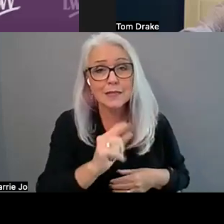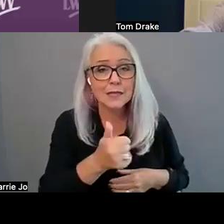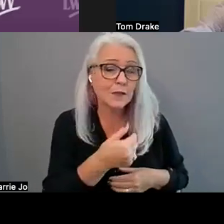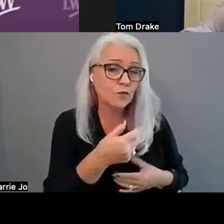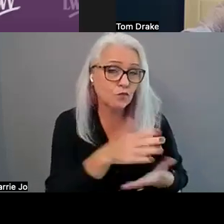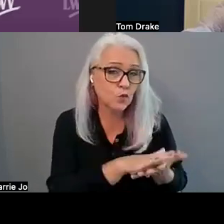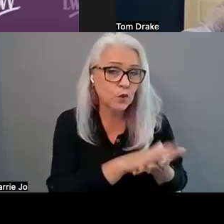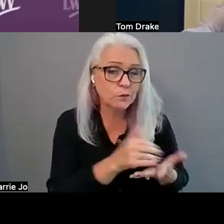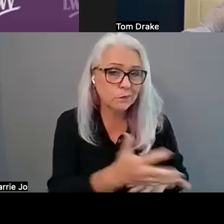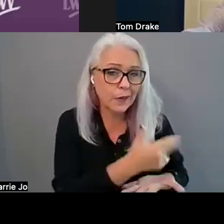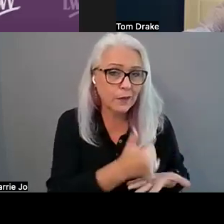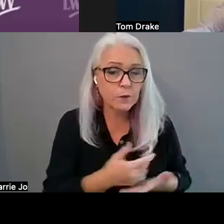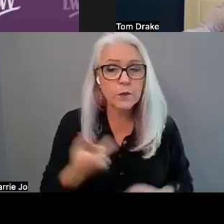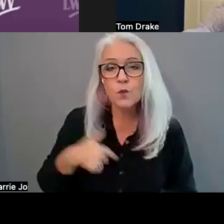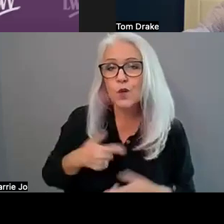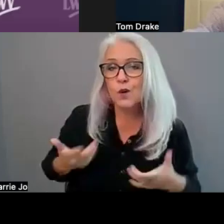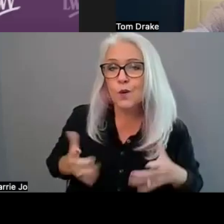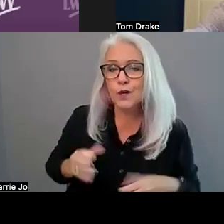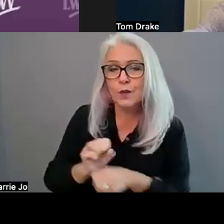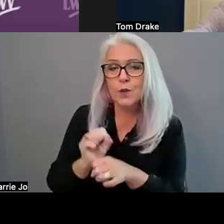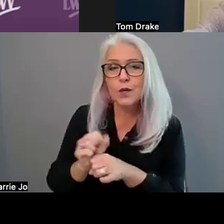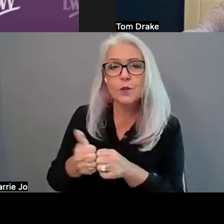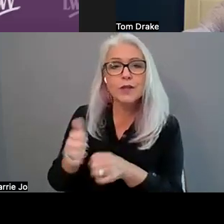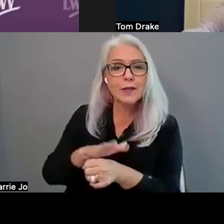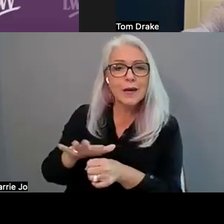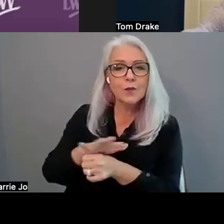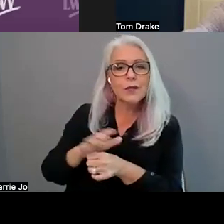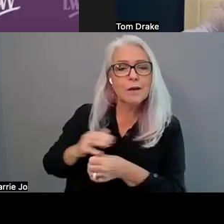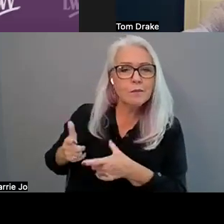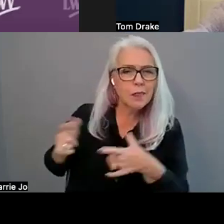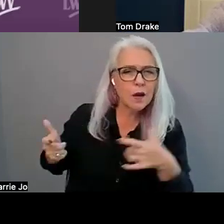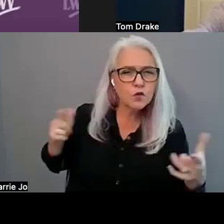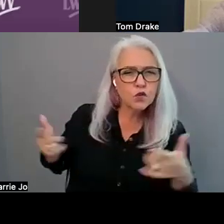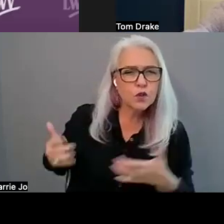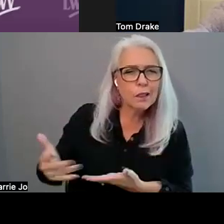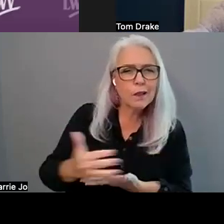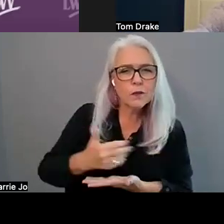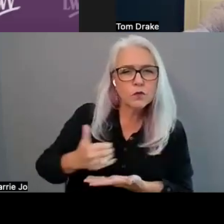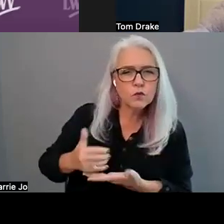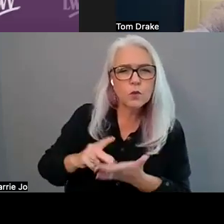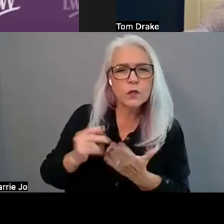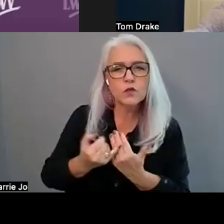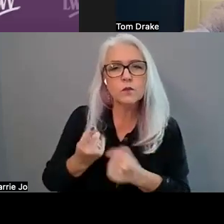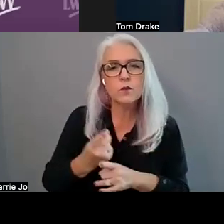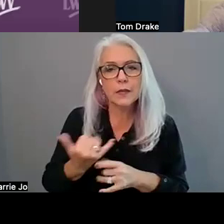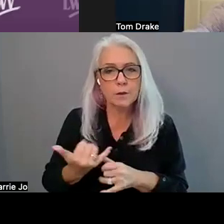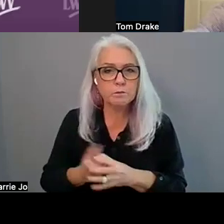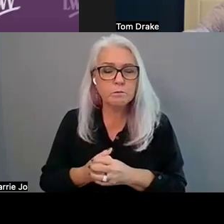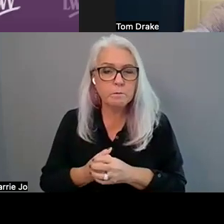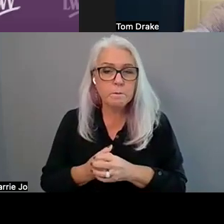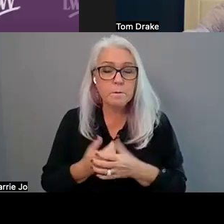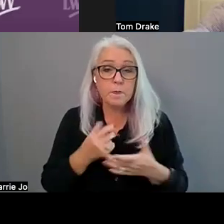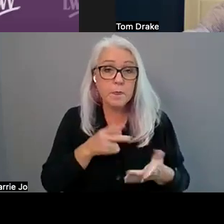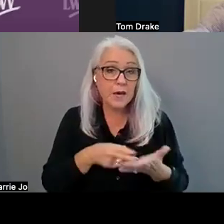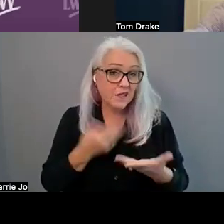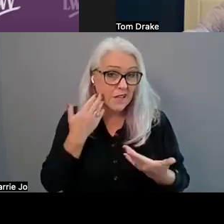Well, I mean, we're already working with the county on a larger collection project right now. I'm not even sure it's really